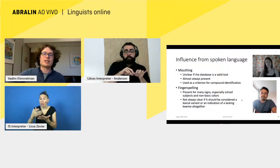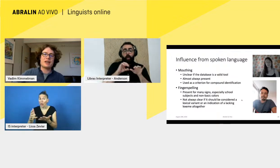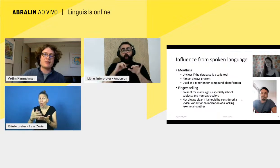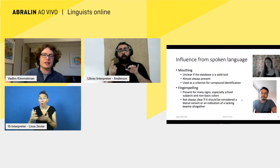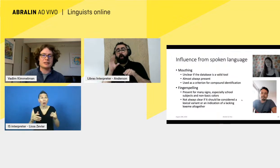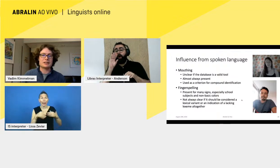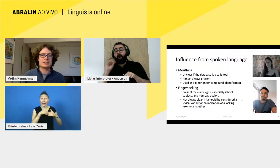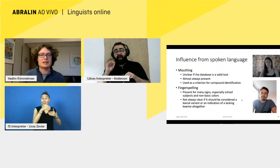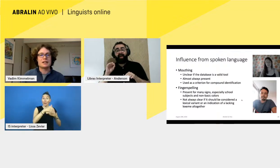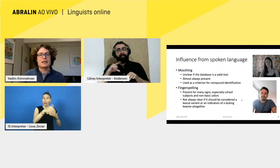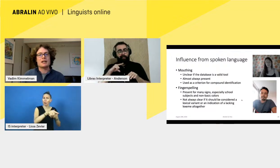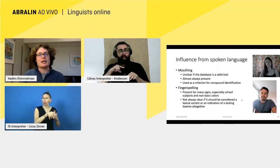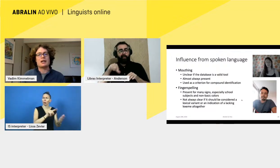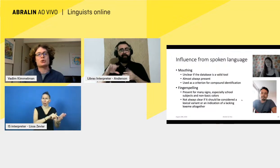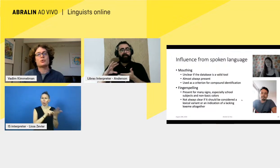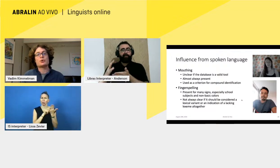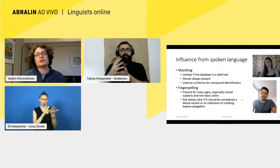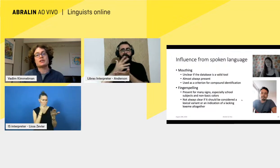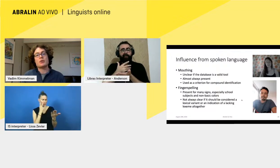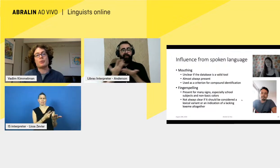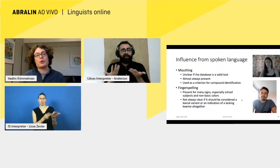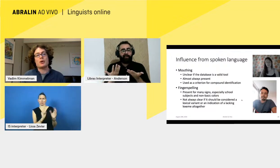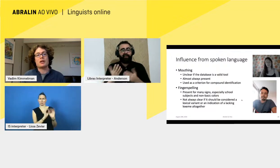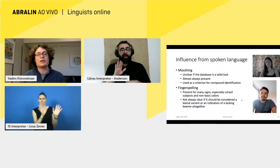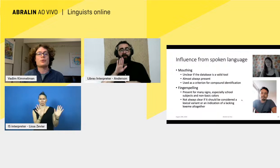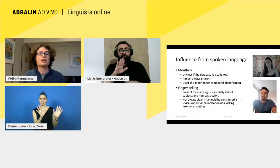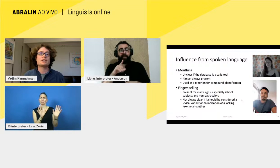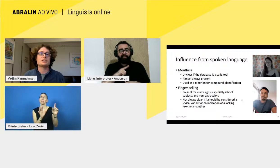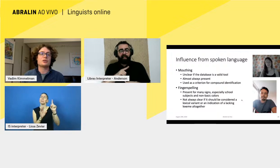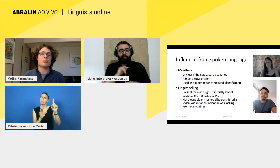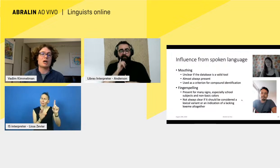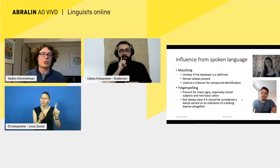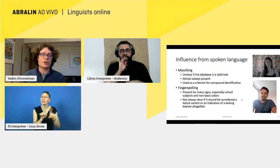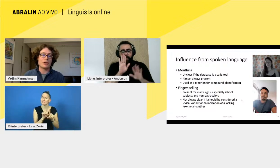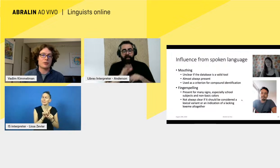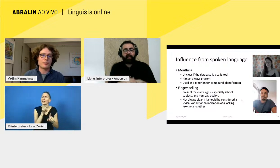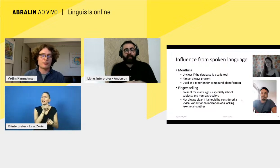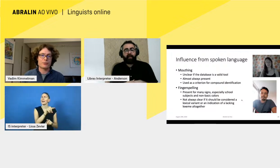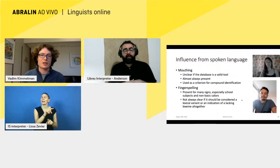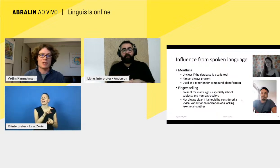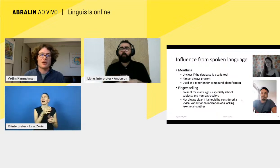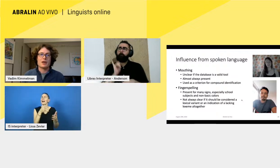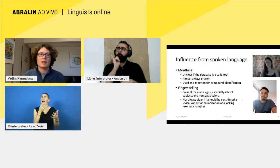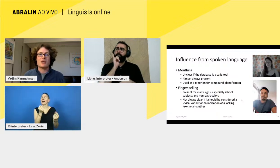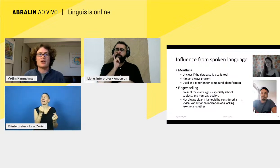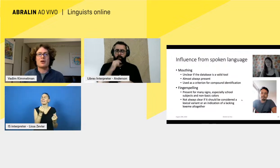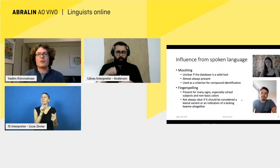However, there are some caveats. So for example, if we consider mouthing,